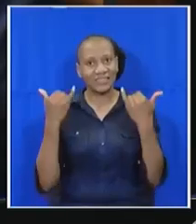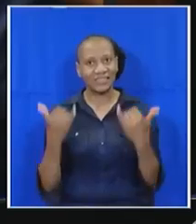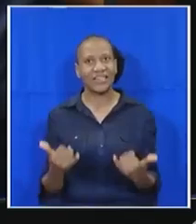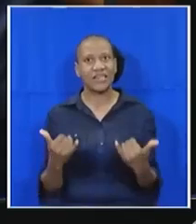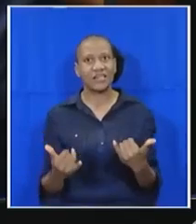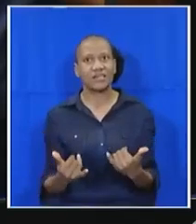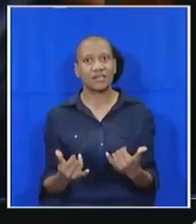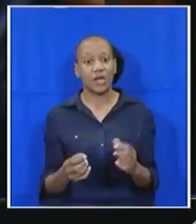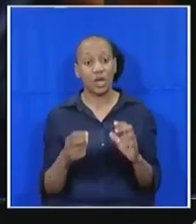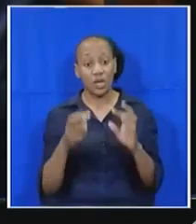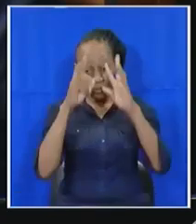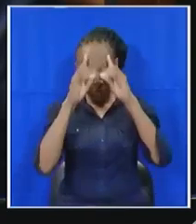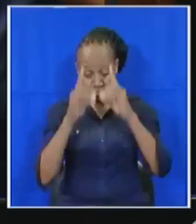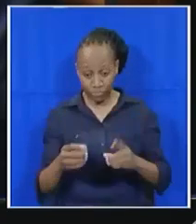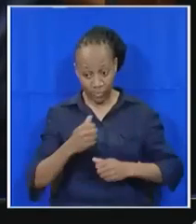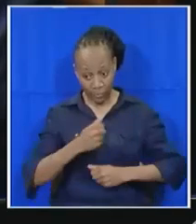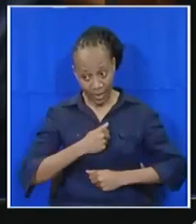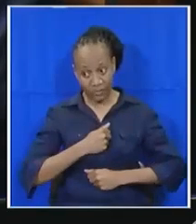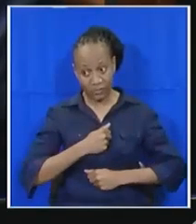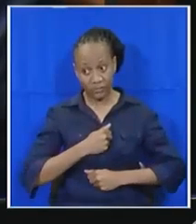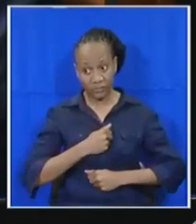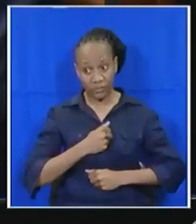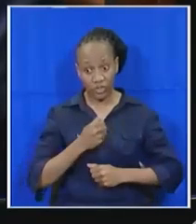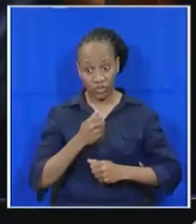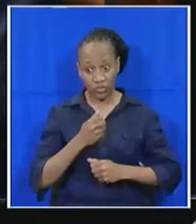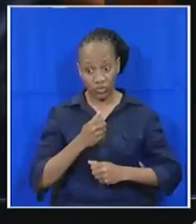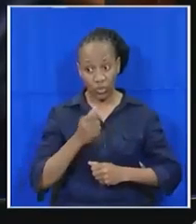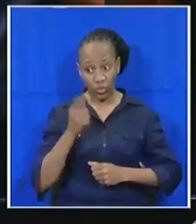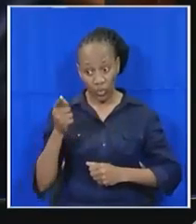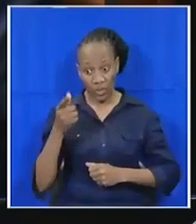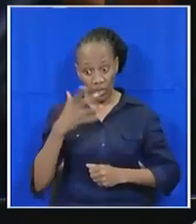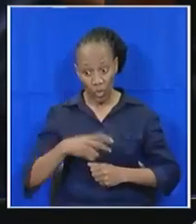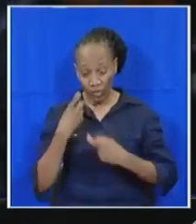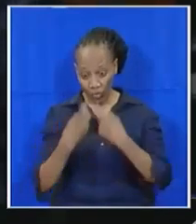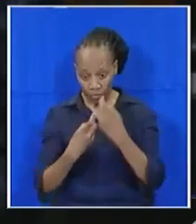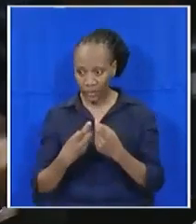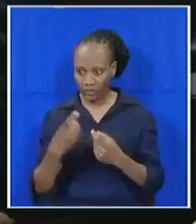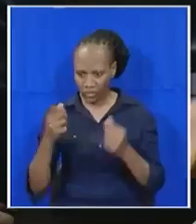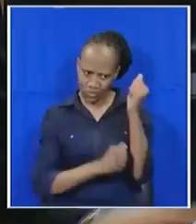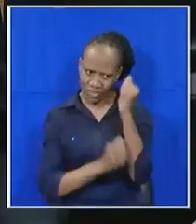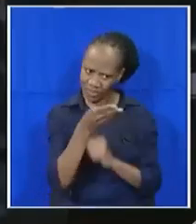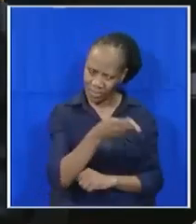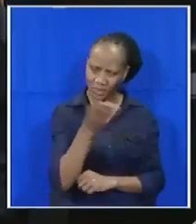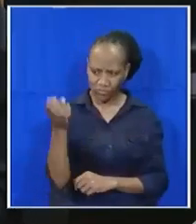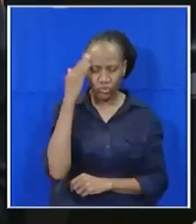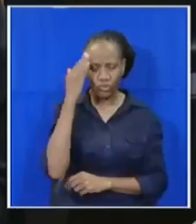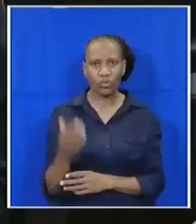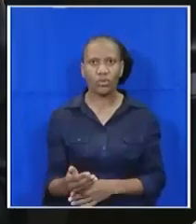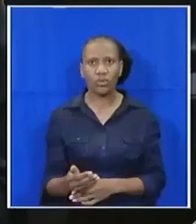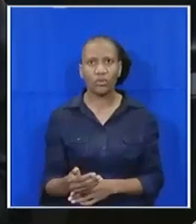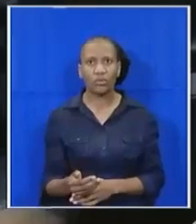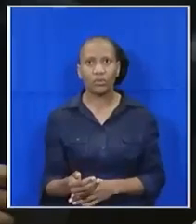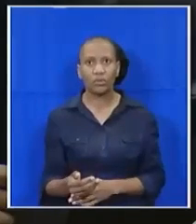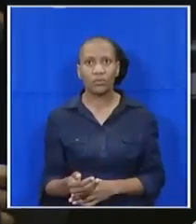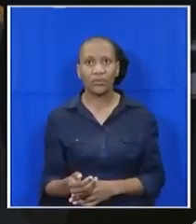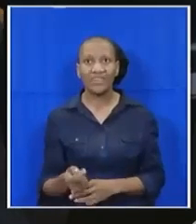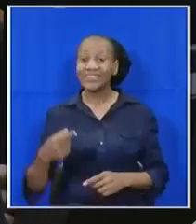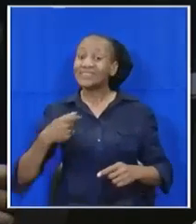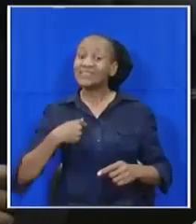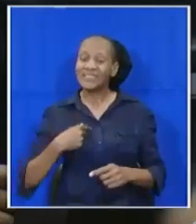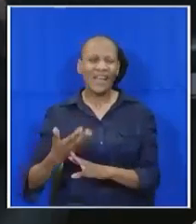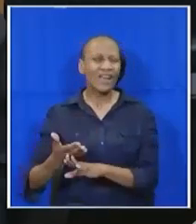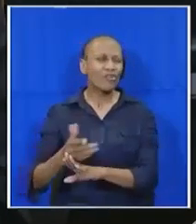Challenge this ruling, and you know where to go to. No, remember you made a ruling. I stood up long before you made your ruling. No, honorable